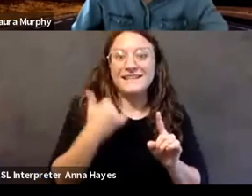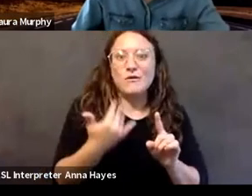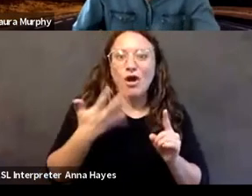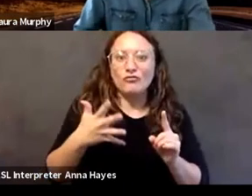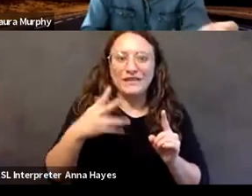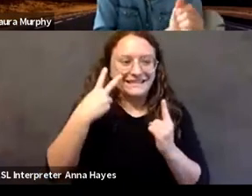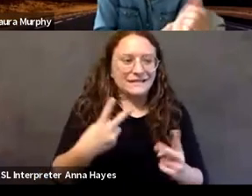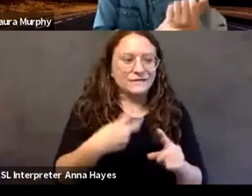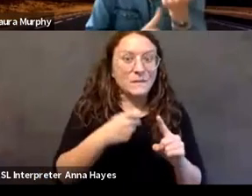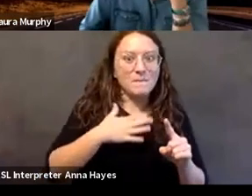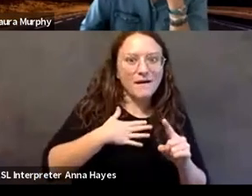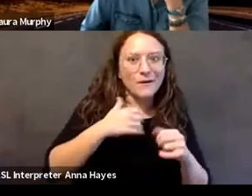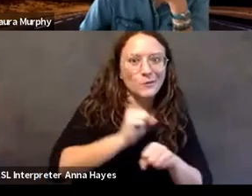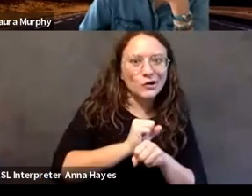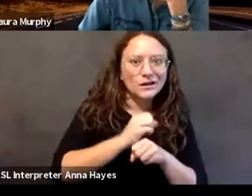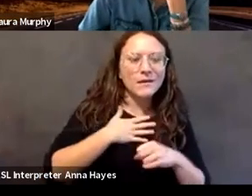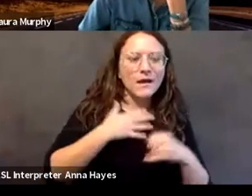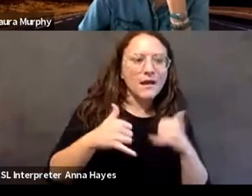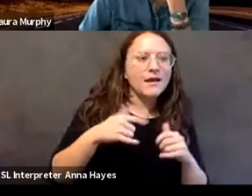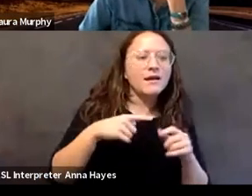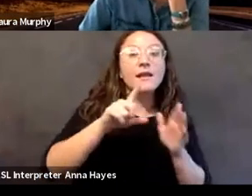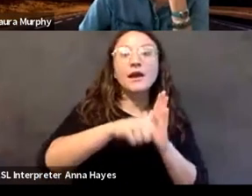be accepted or validated.